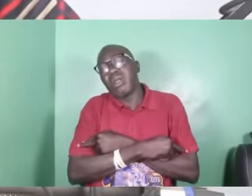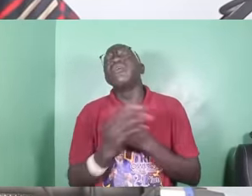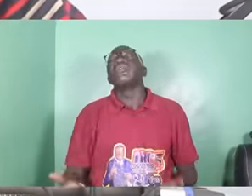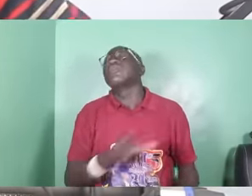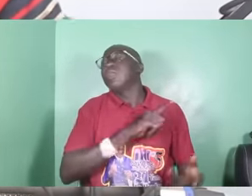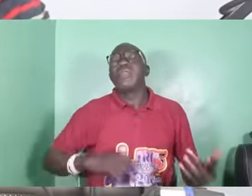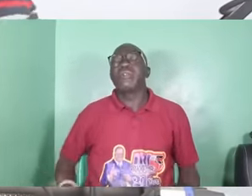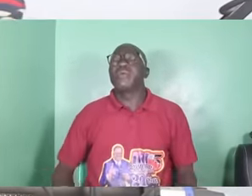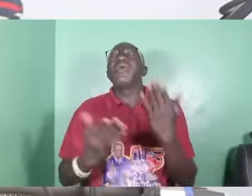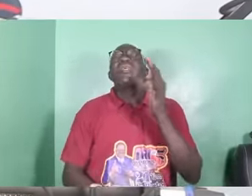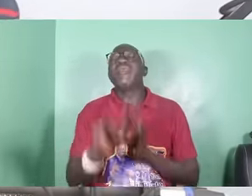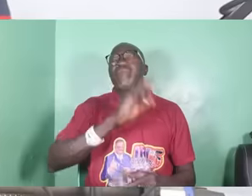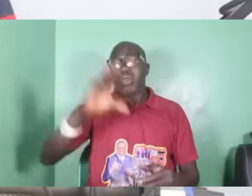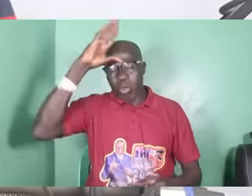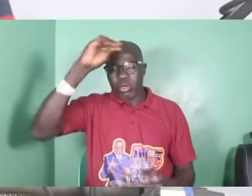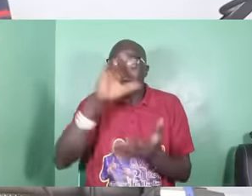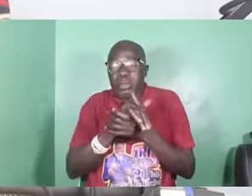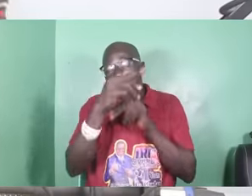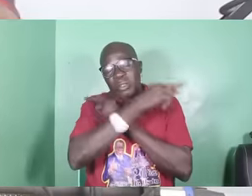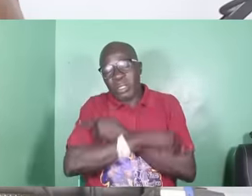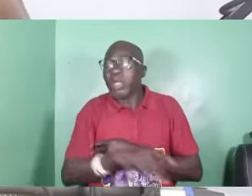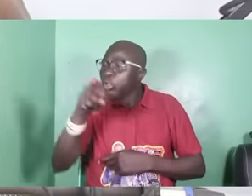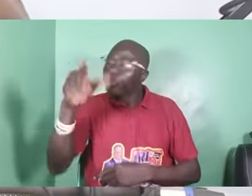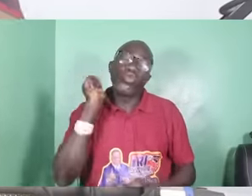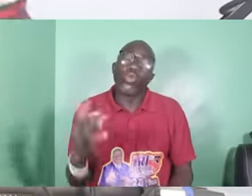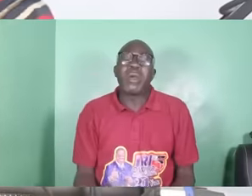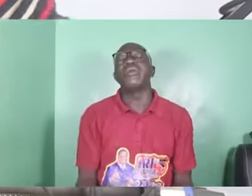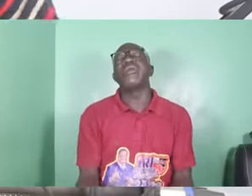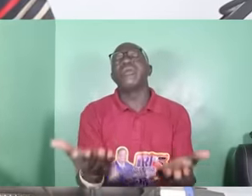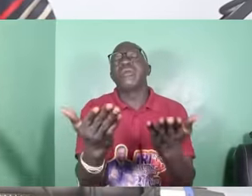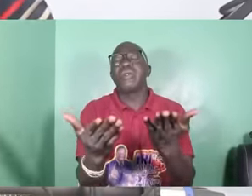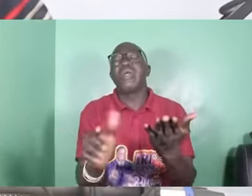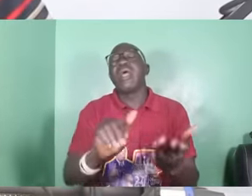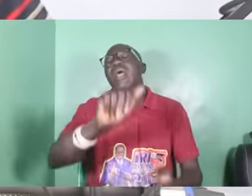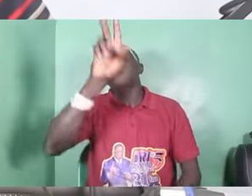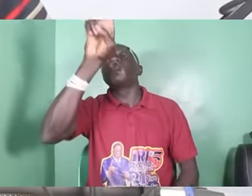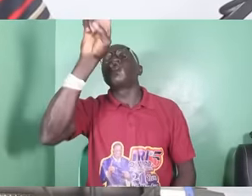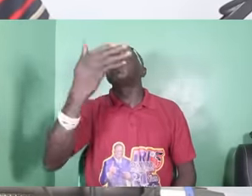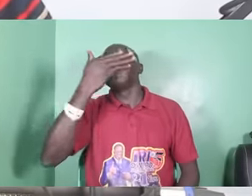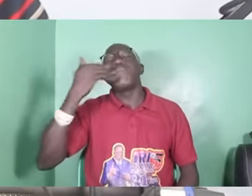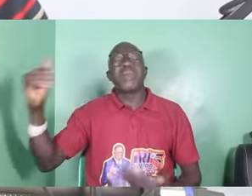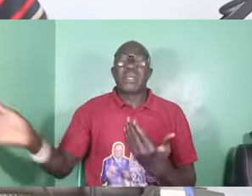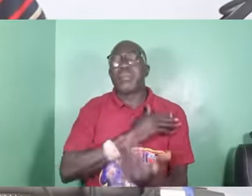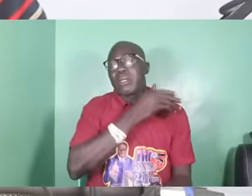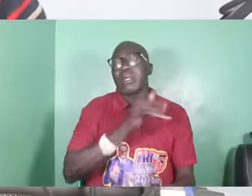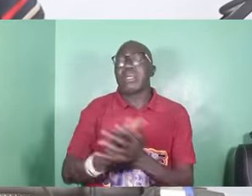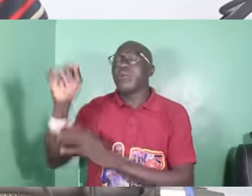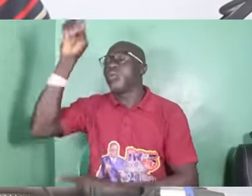relaxed, the Lord raises her. If your husband relaxed, you will help me. Two are better than one.